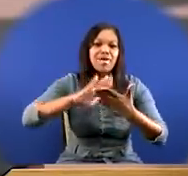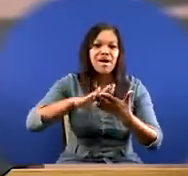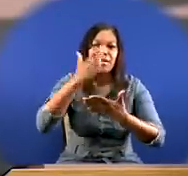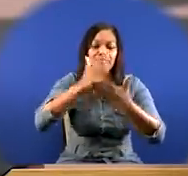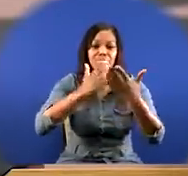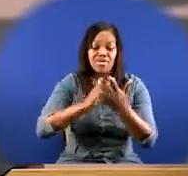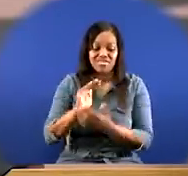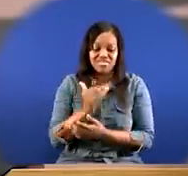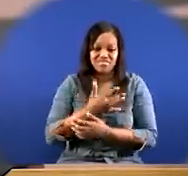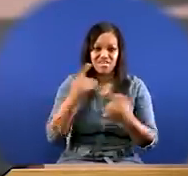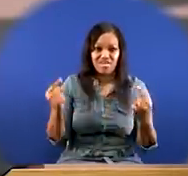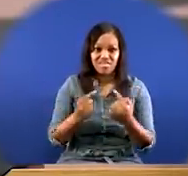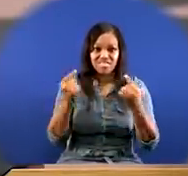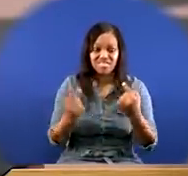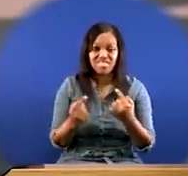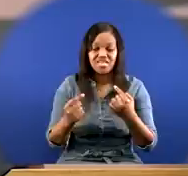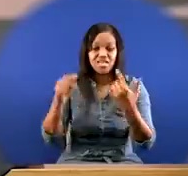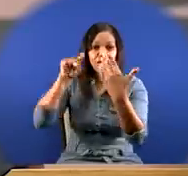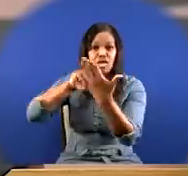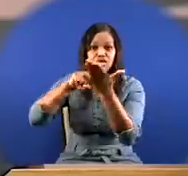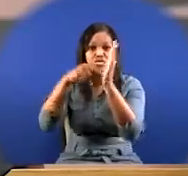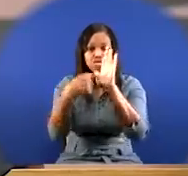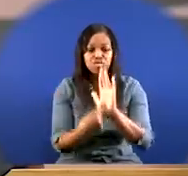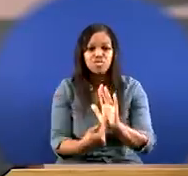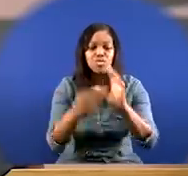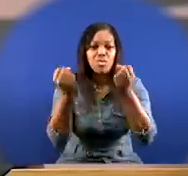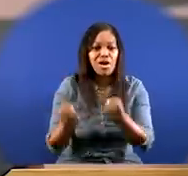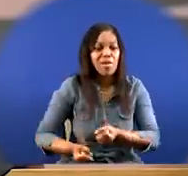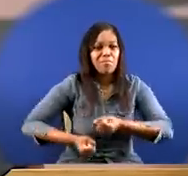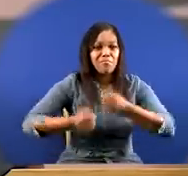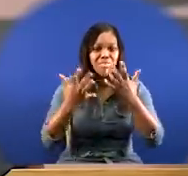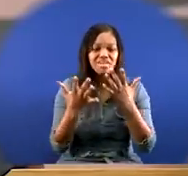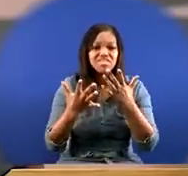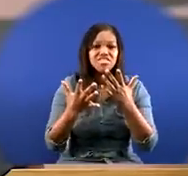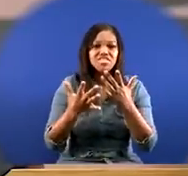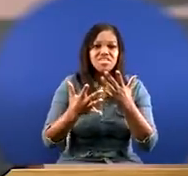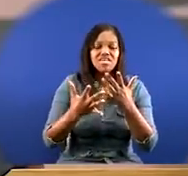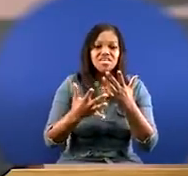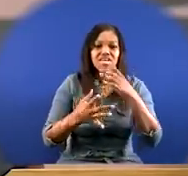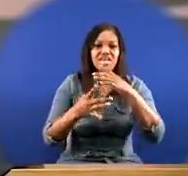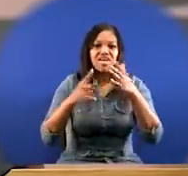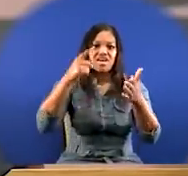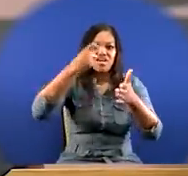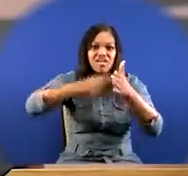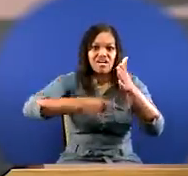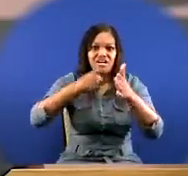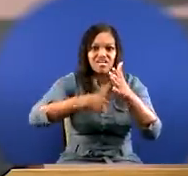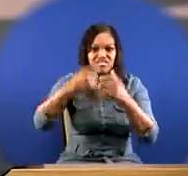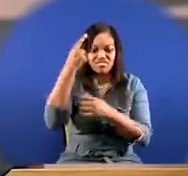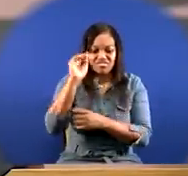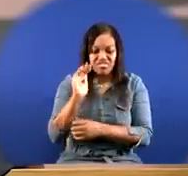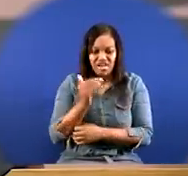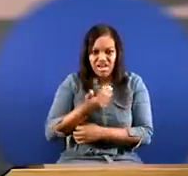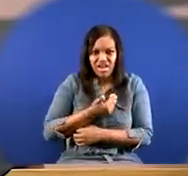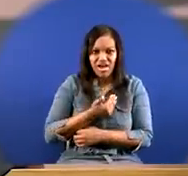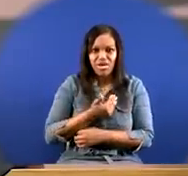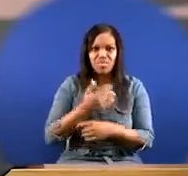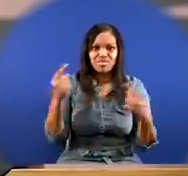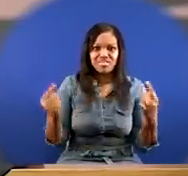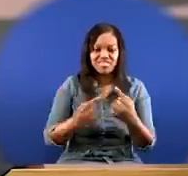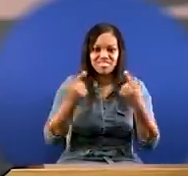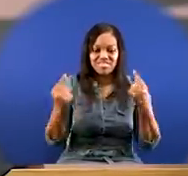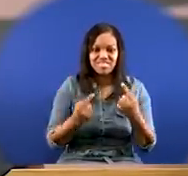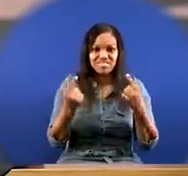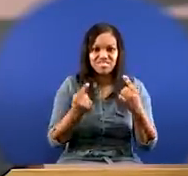and testified to the tremendous cost of our redemption to a holy